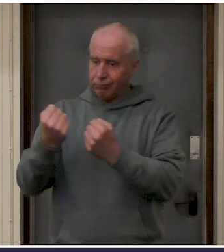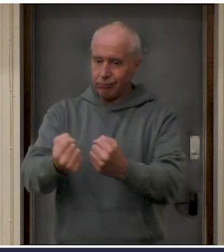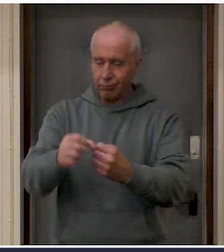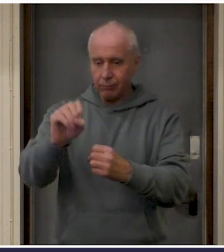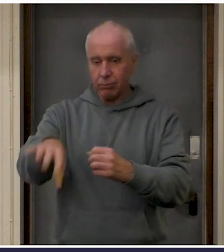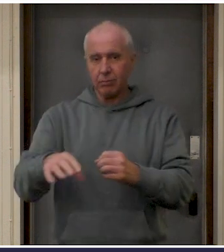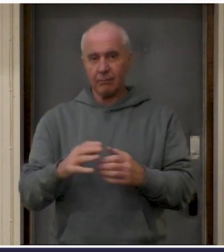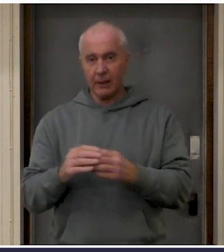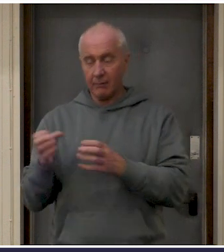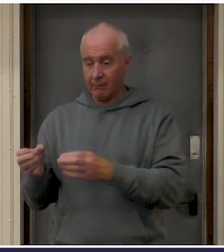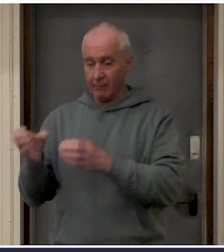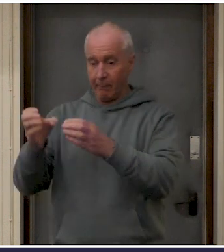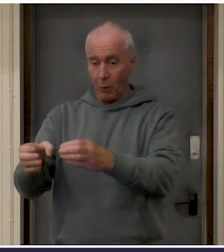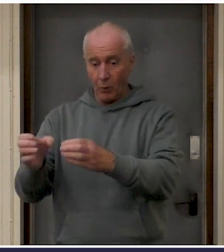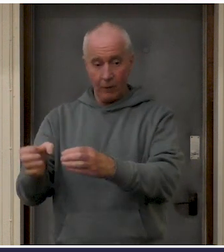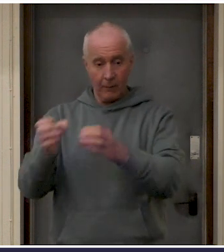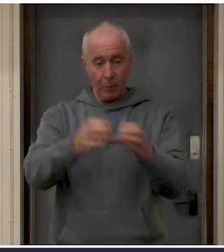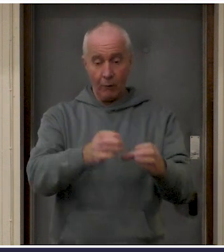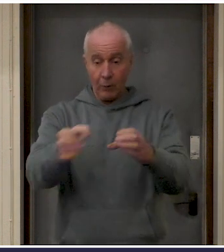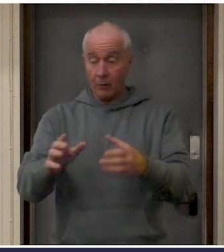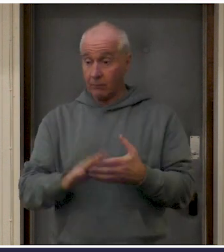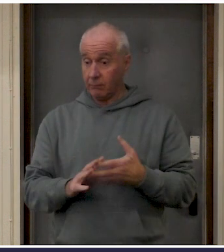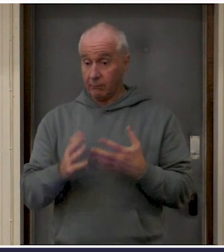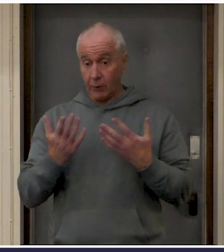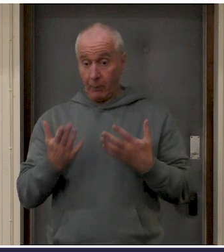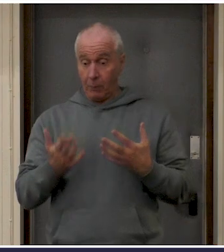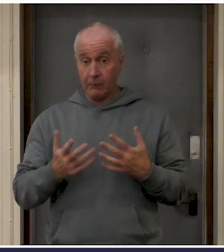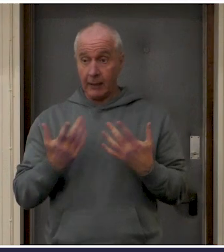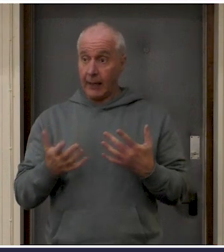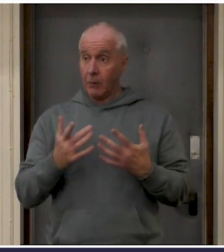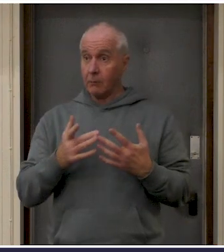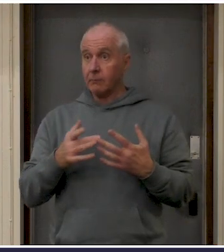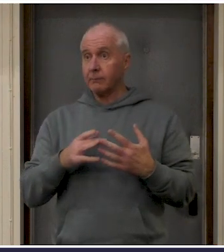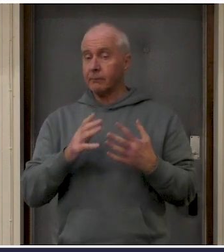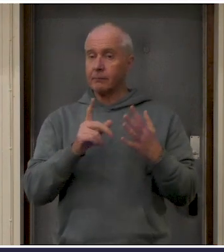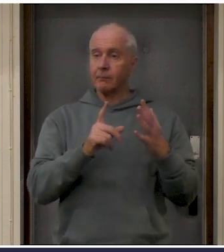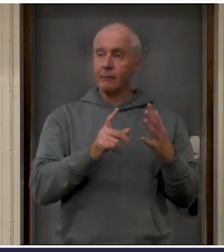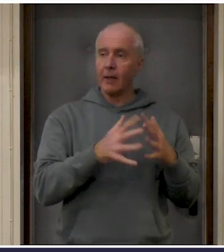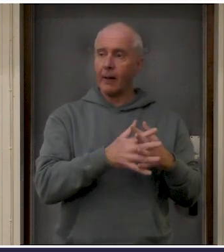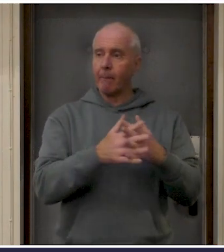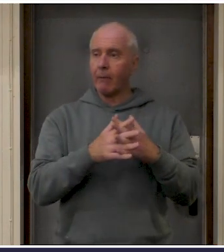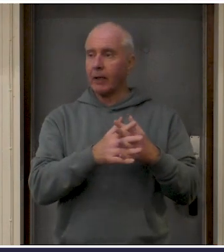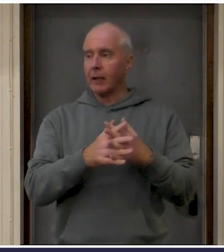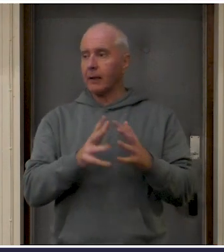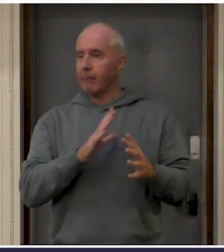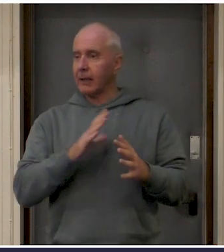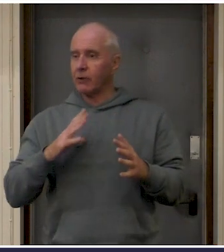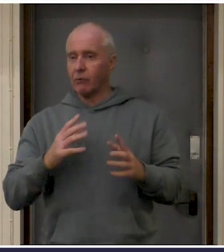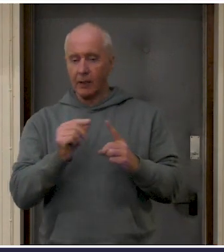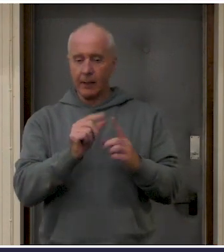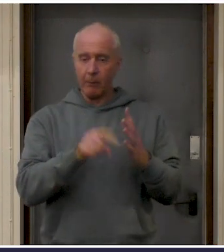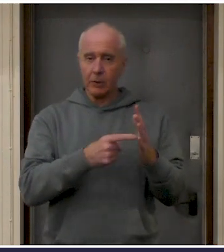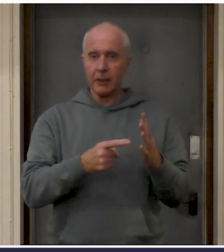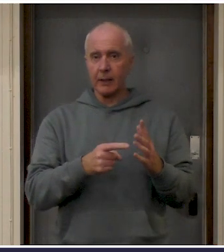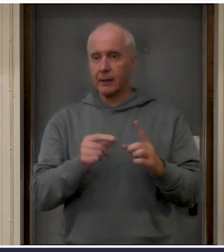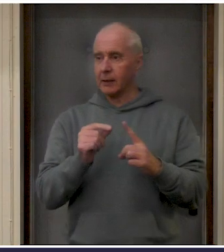portable nuclear power is absolutely on the radar. The US military have a project called Project Pele, and they just earlier